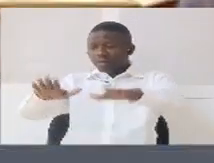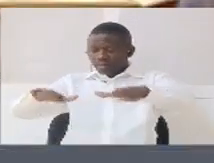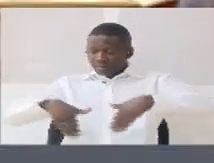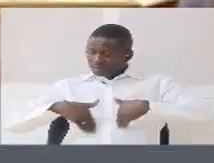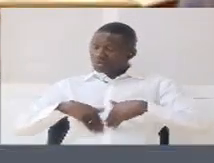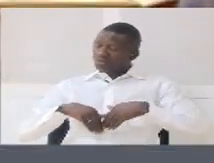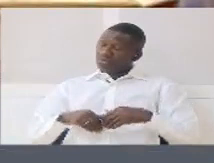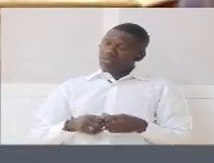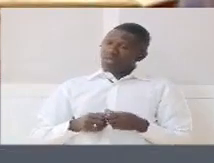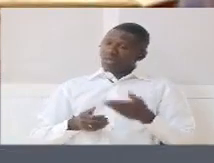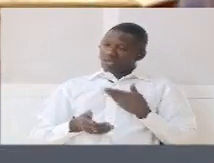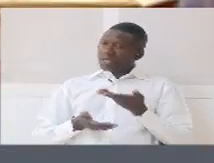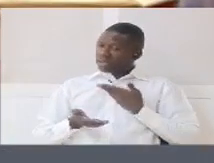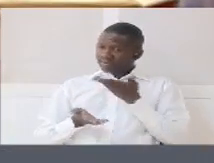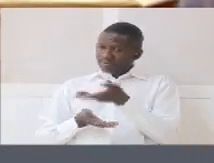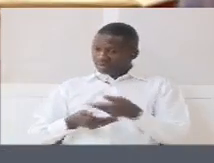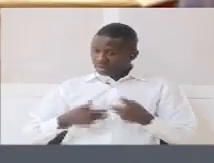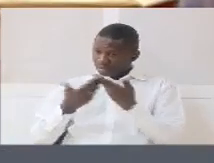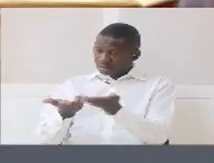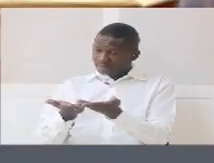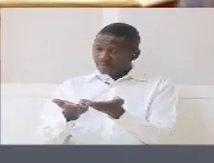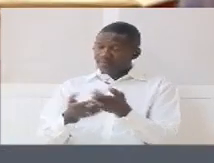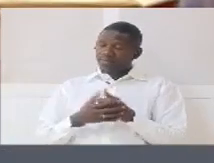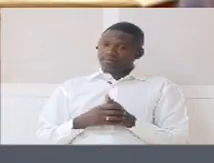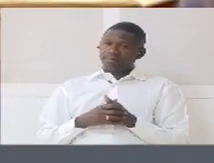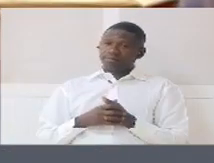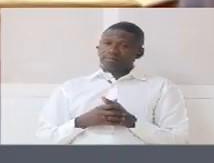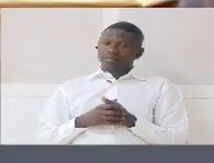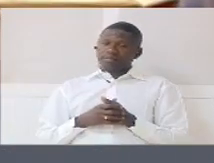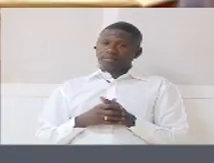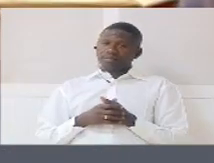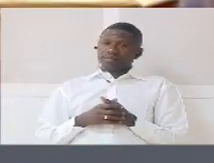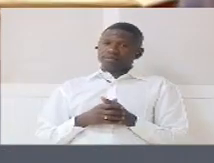mbajolu, anin larankam fanolu, folo kasoto leba. Ah,